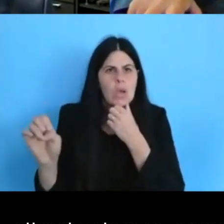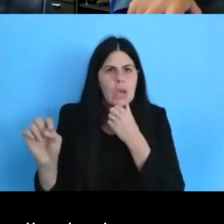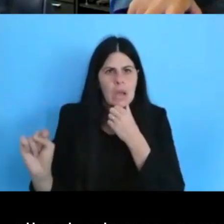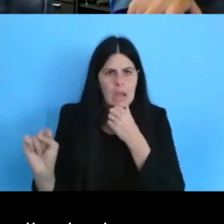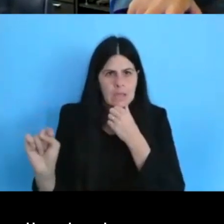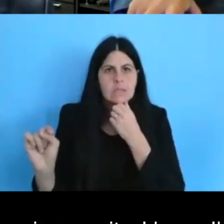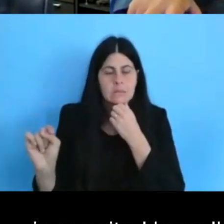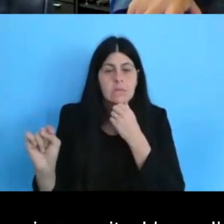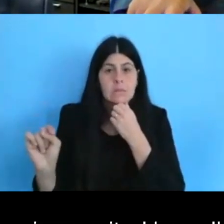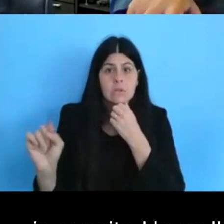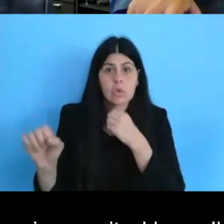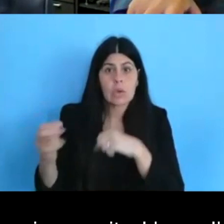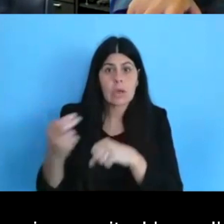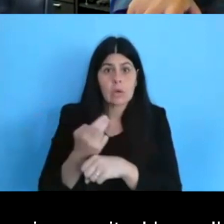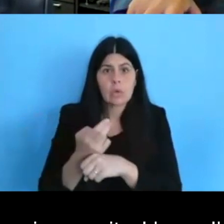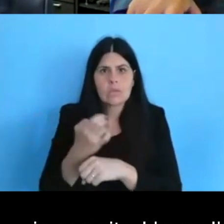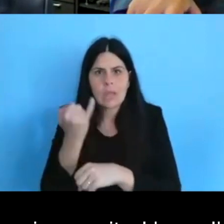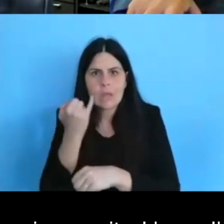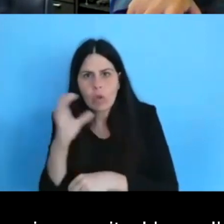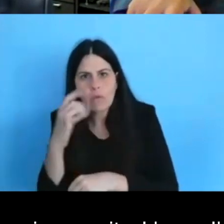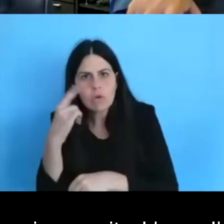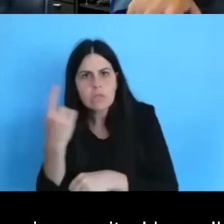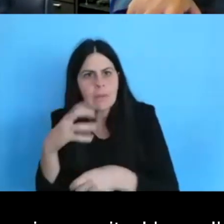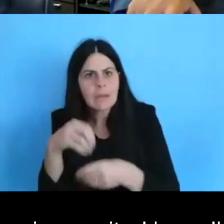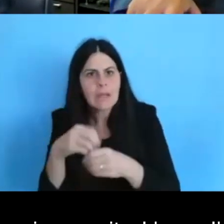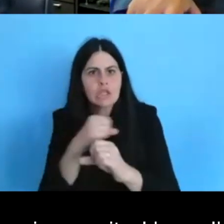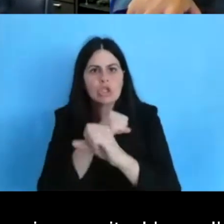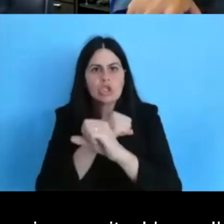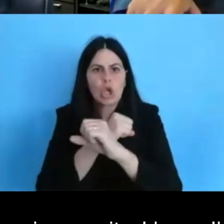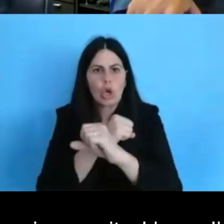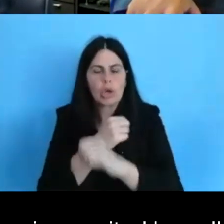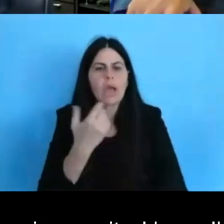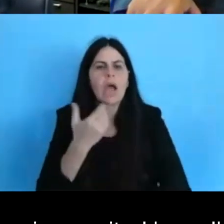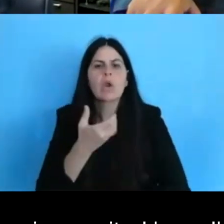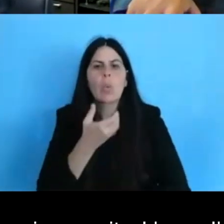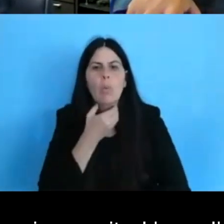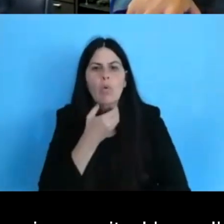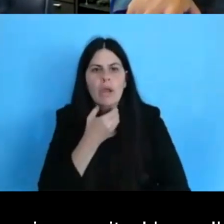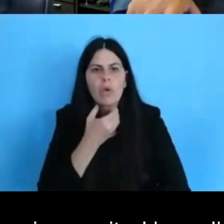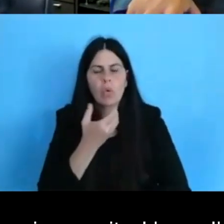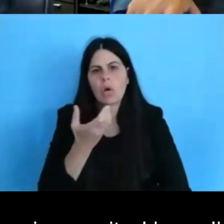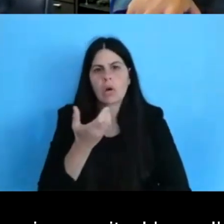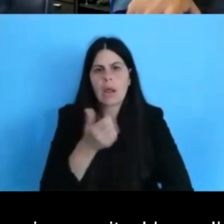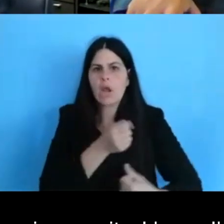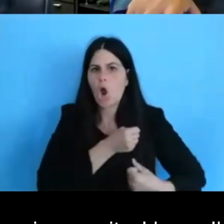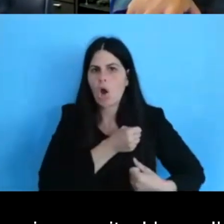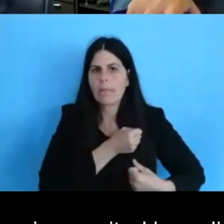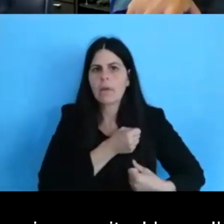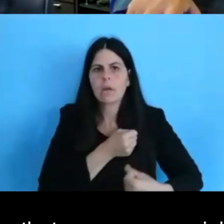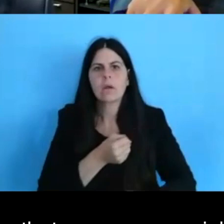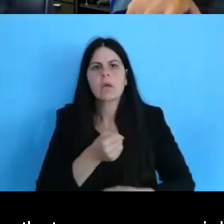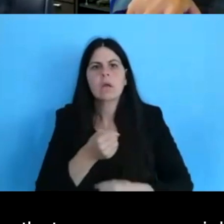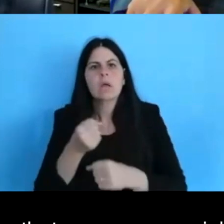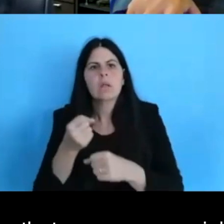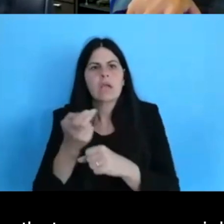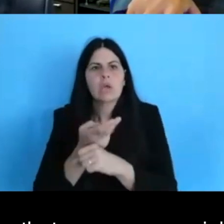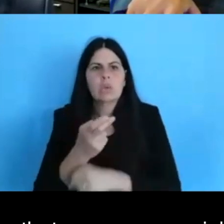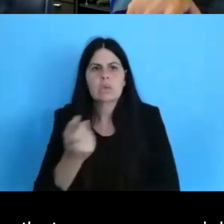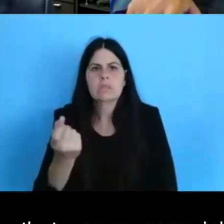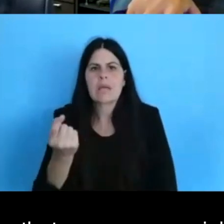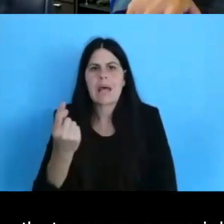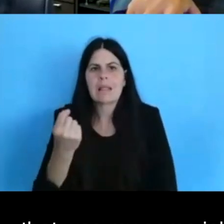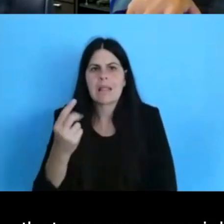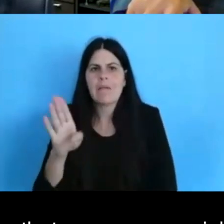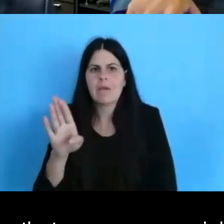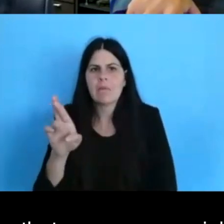if you're looking for somebody in security. I know in the Marine Corps, well, I know the Army, they use 11 Bravos, and that was my same job.